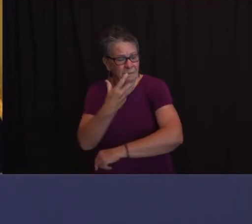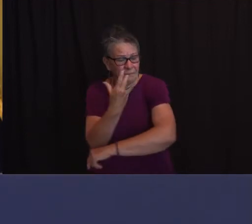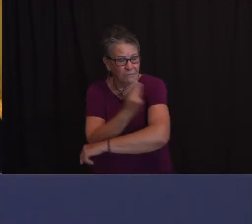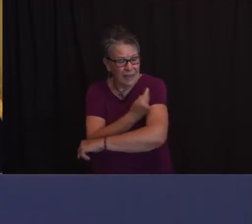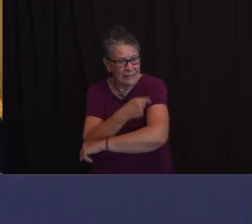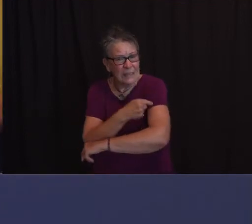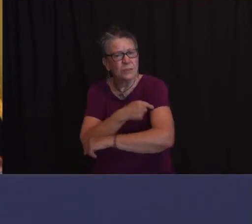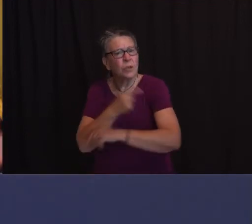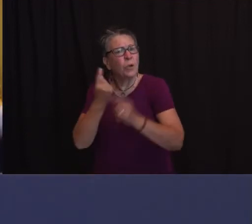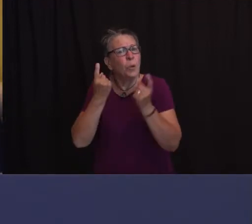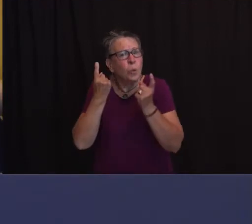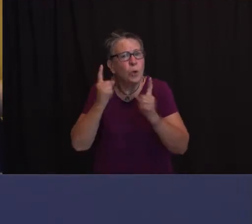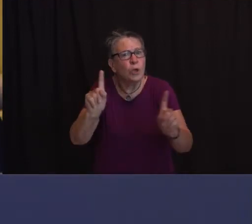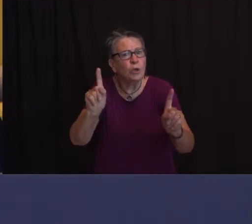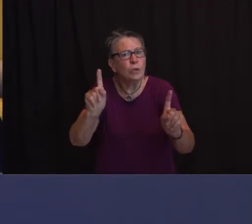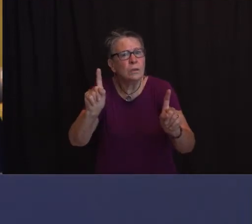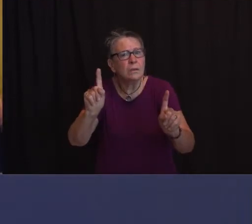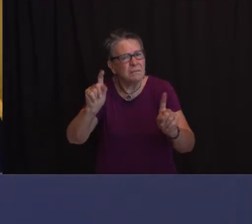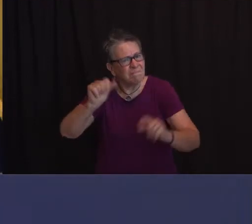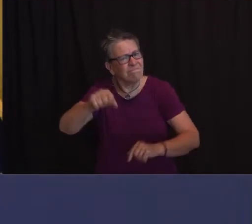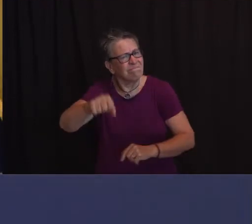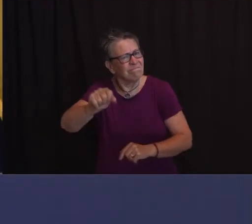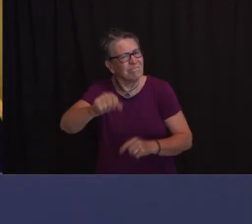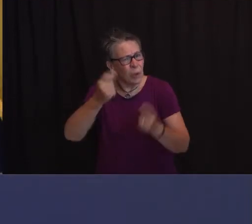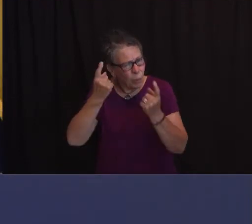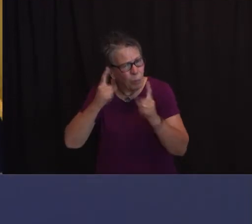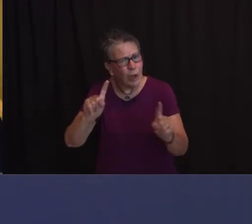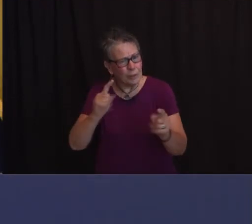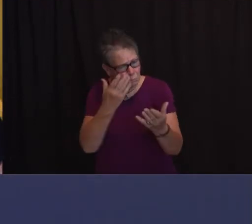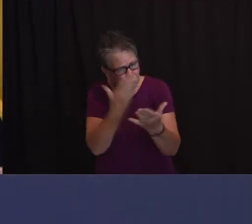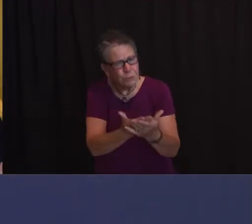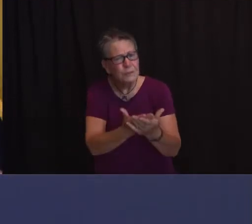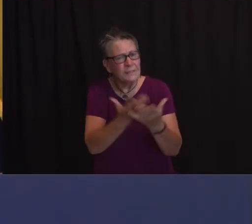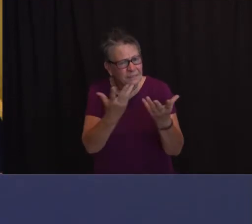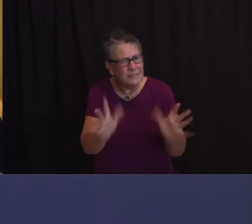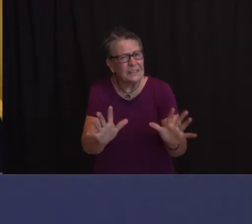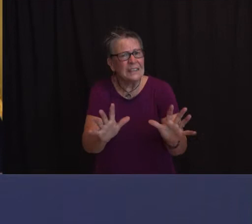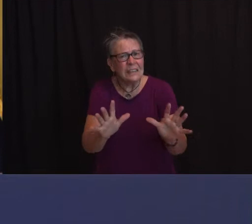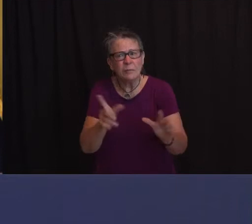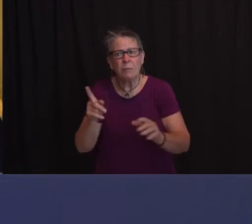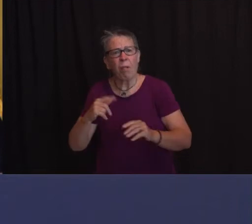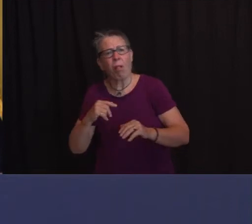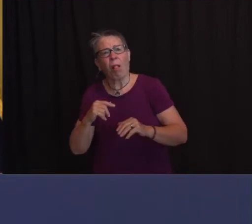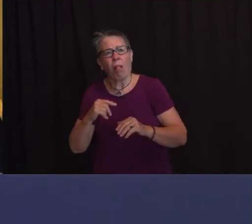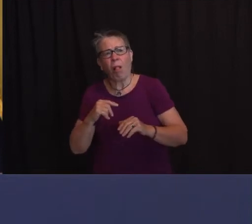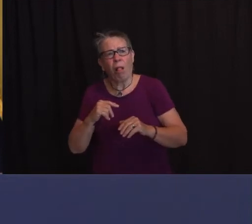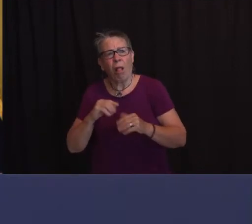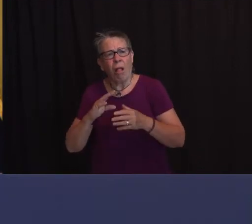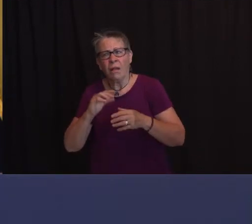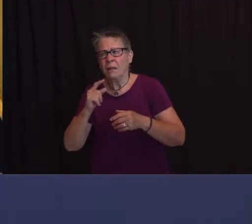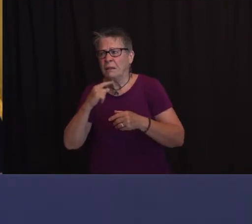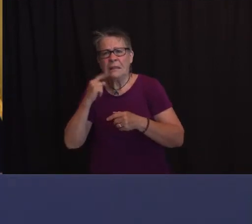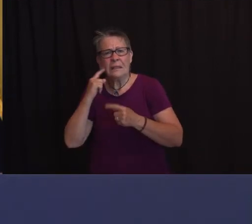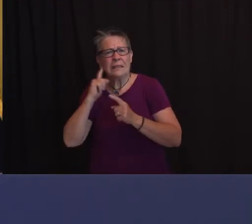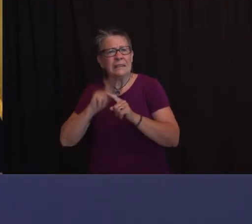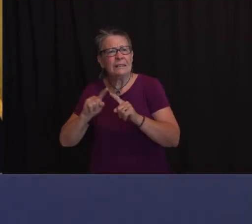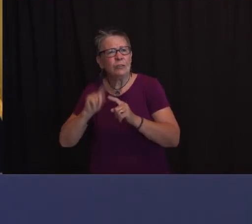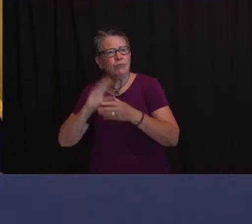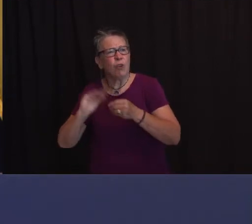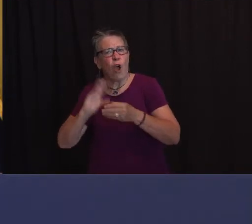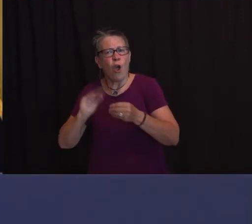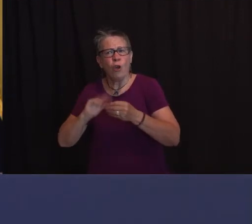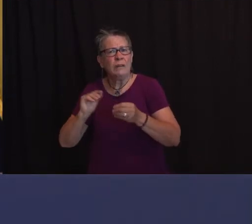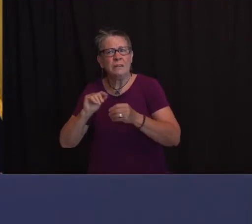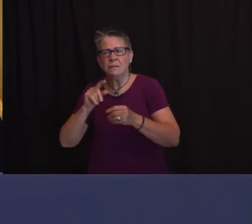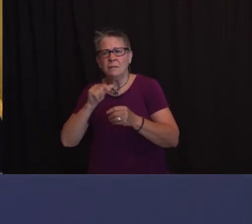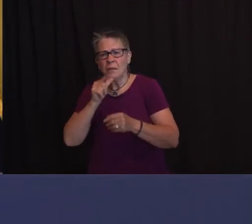all the business proprietors, when Pat was reading through for many, many months, executive order violations, we were